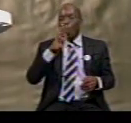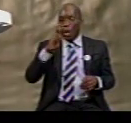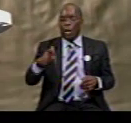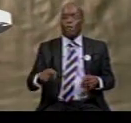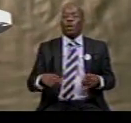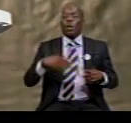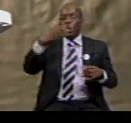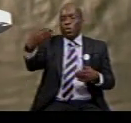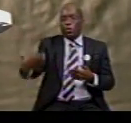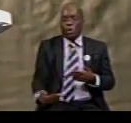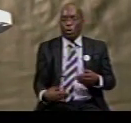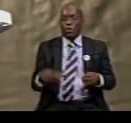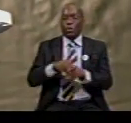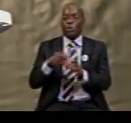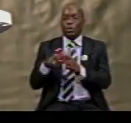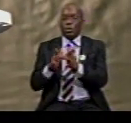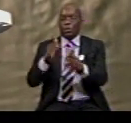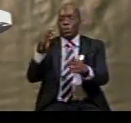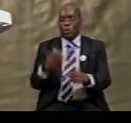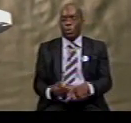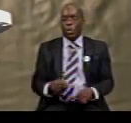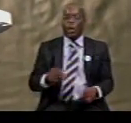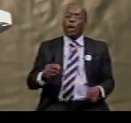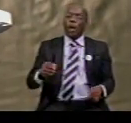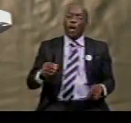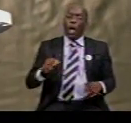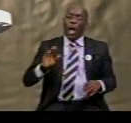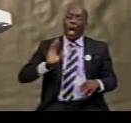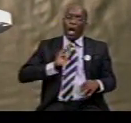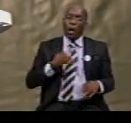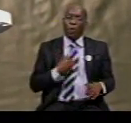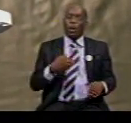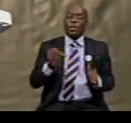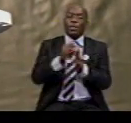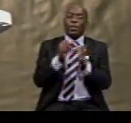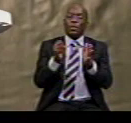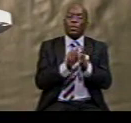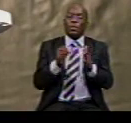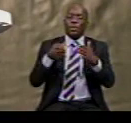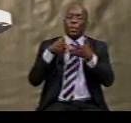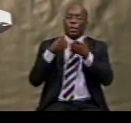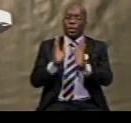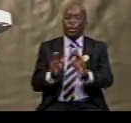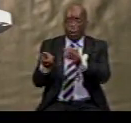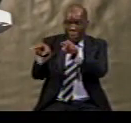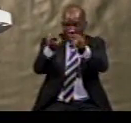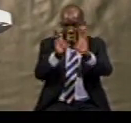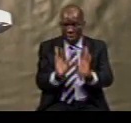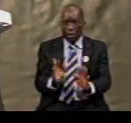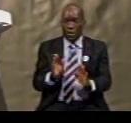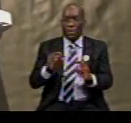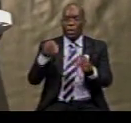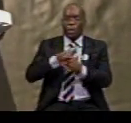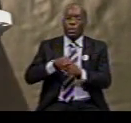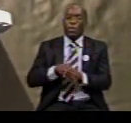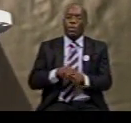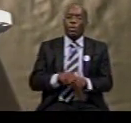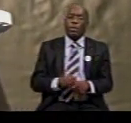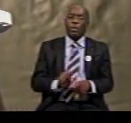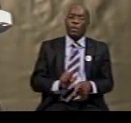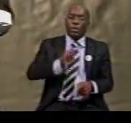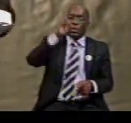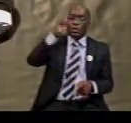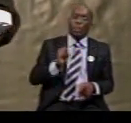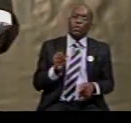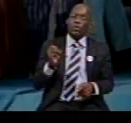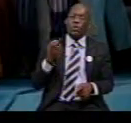our state overseers from all over the Southwest, you are all welcome in Jesus'